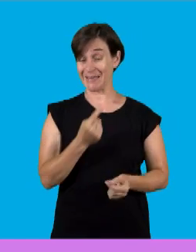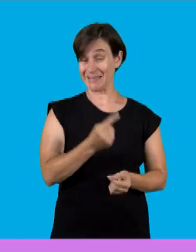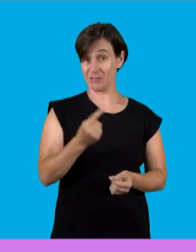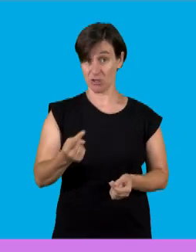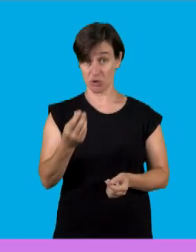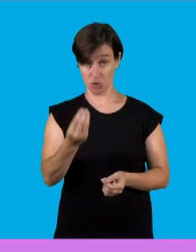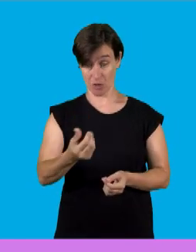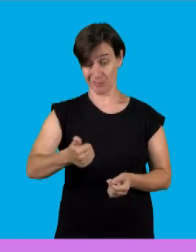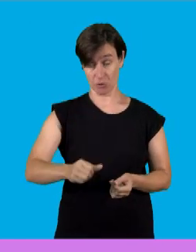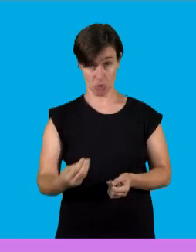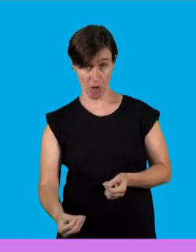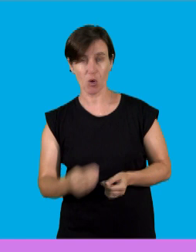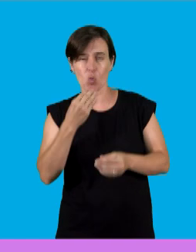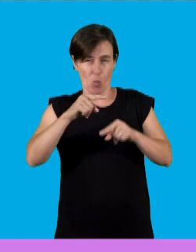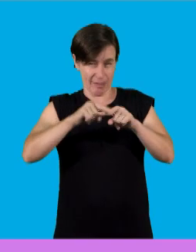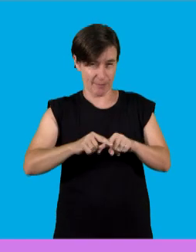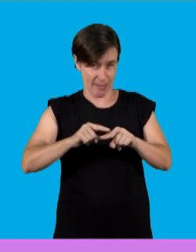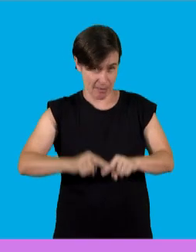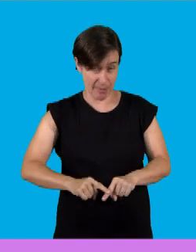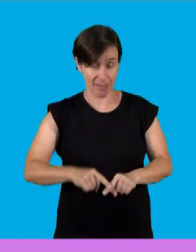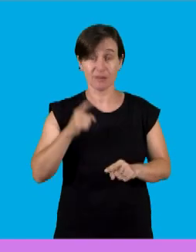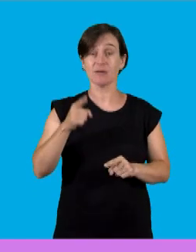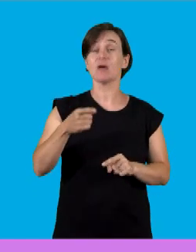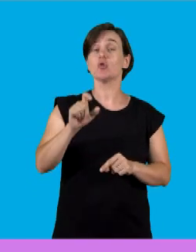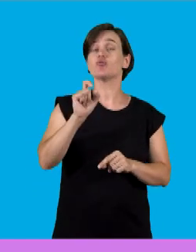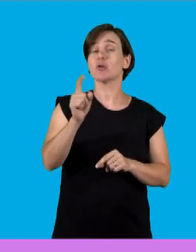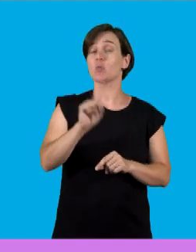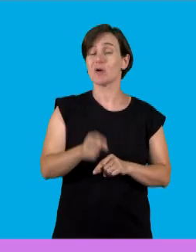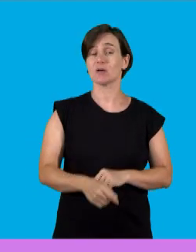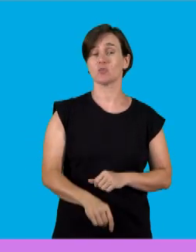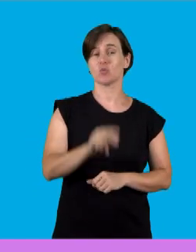each additional dependent, right, will get a discount of